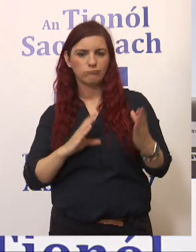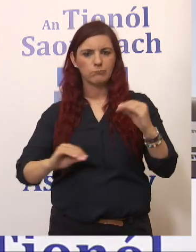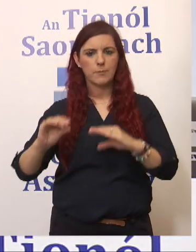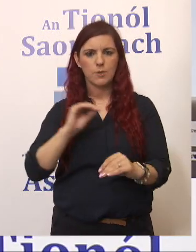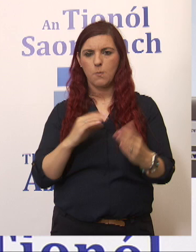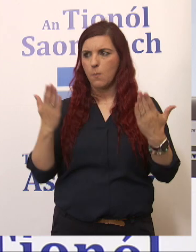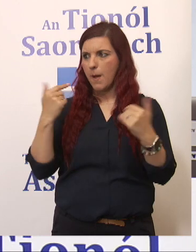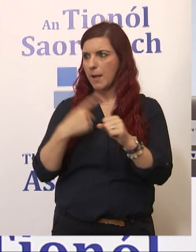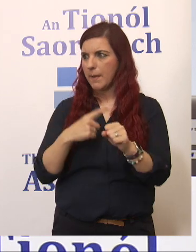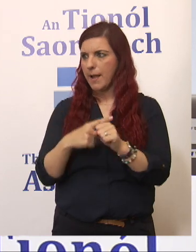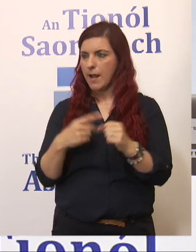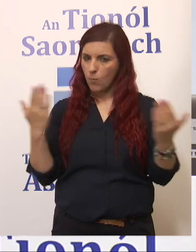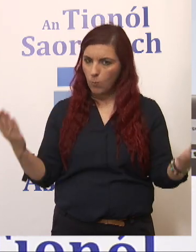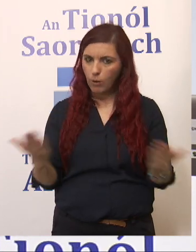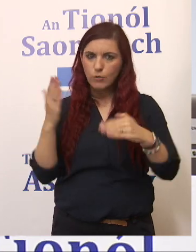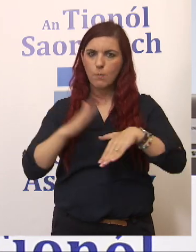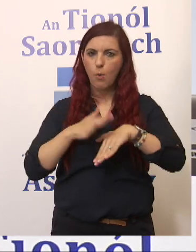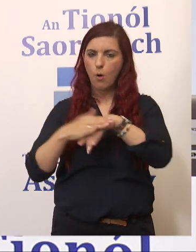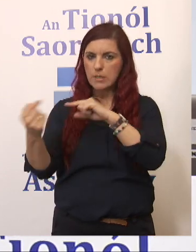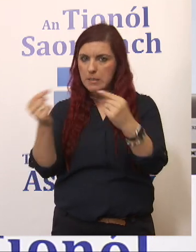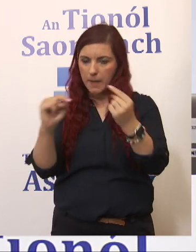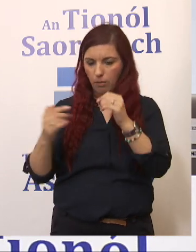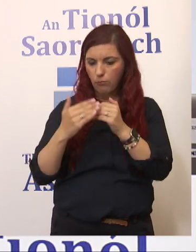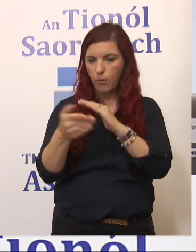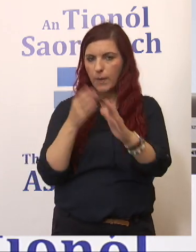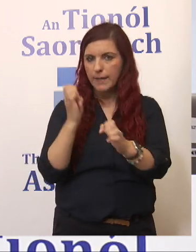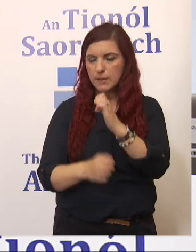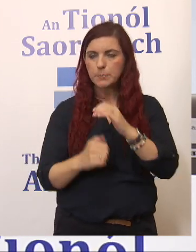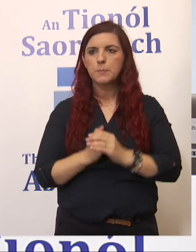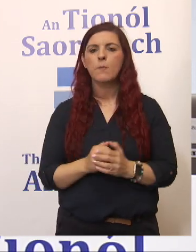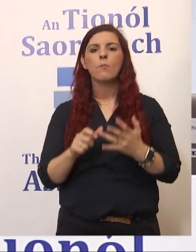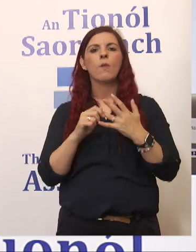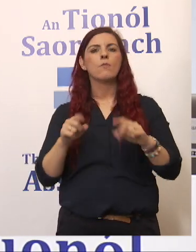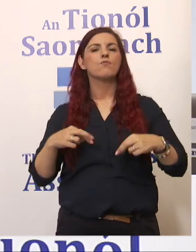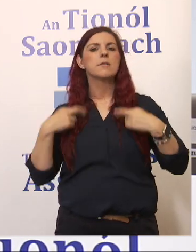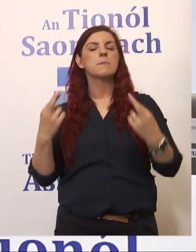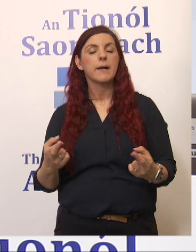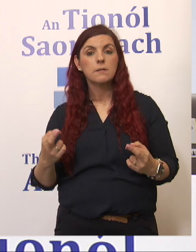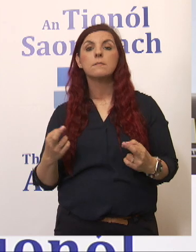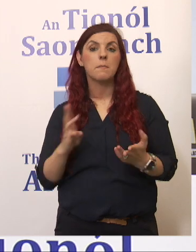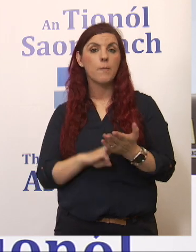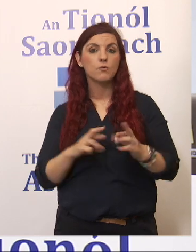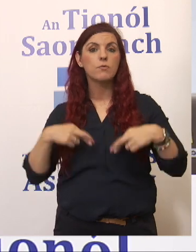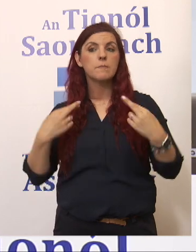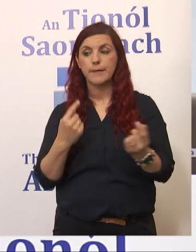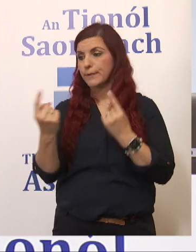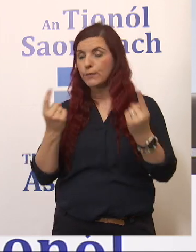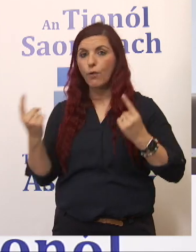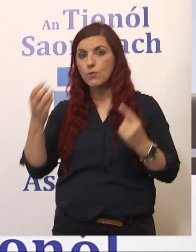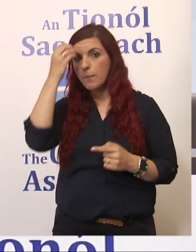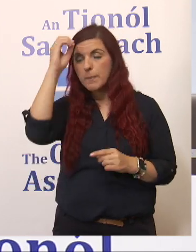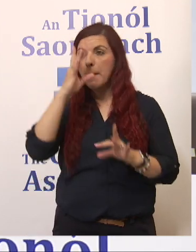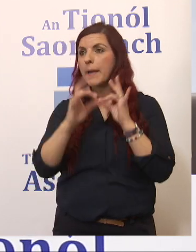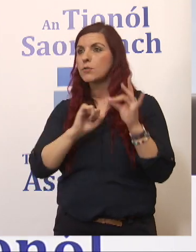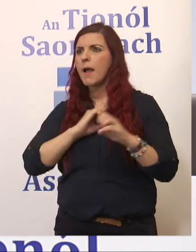again and encourage more debate over the weekend. Respect. Members will respect each other's opinions by ensuring that everyone can